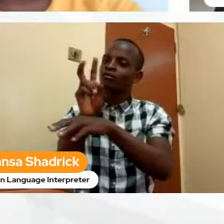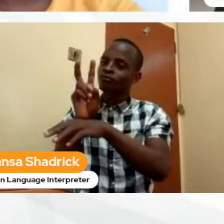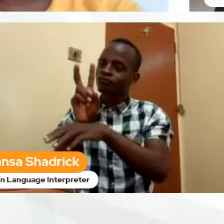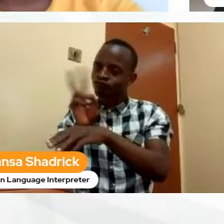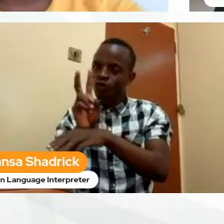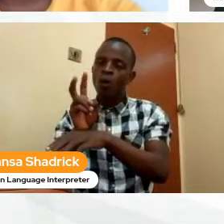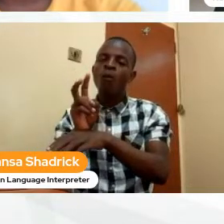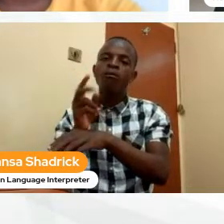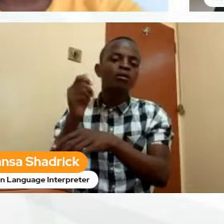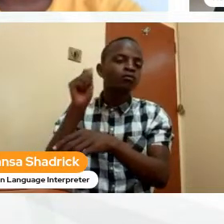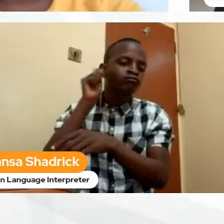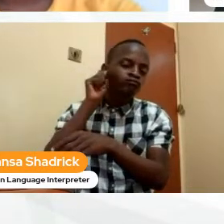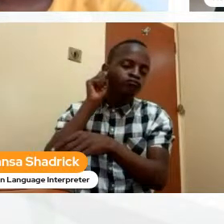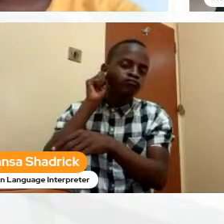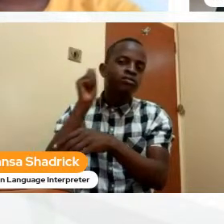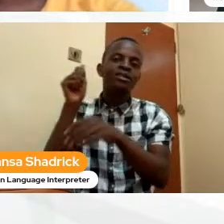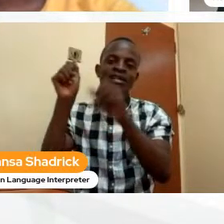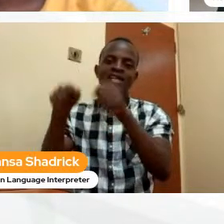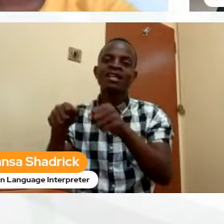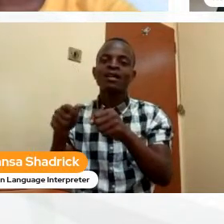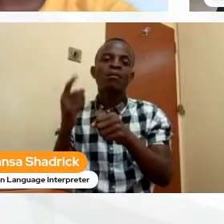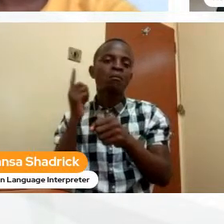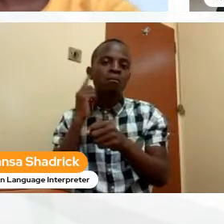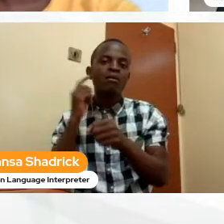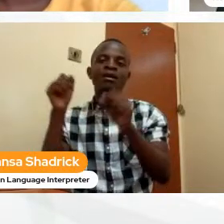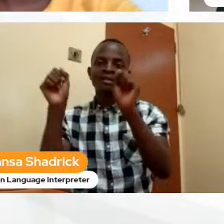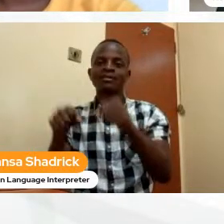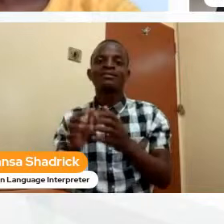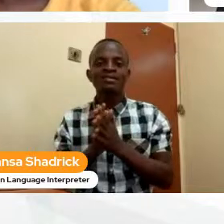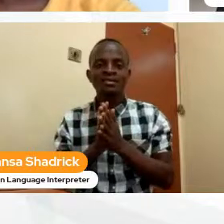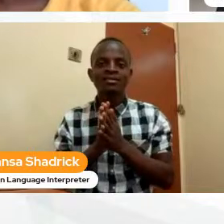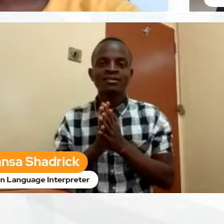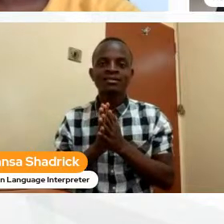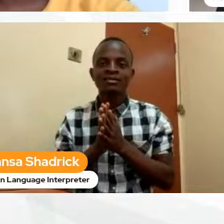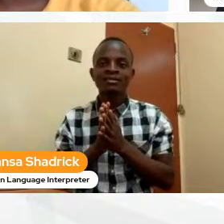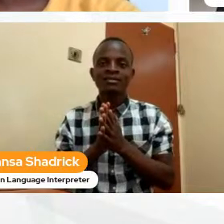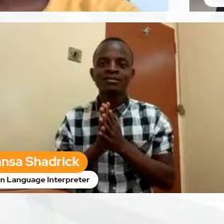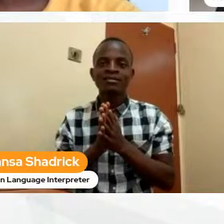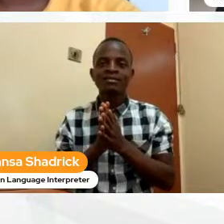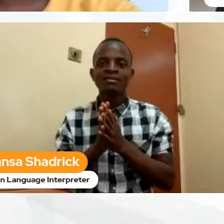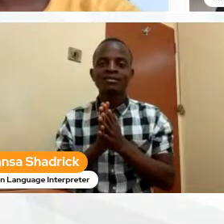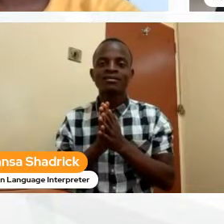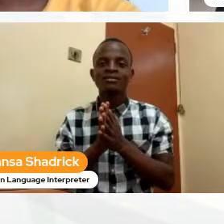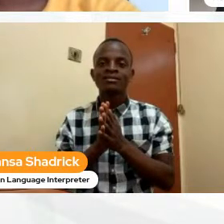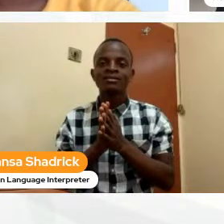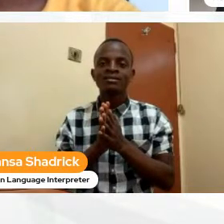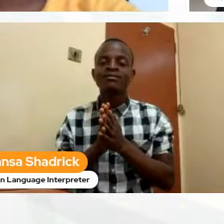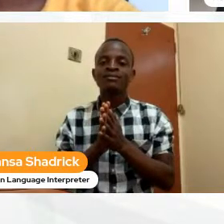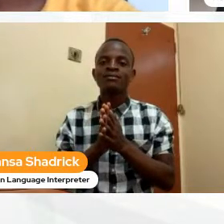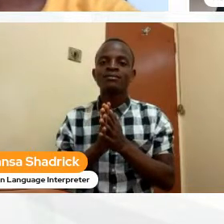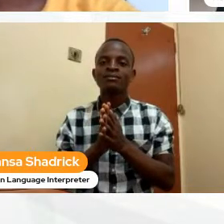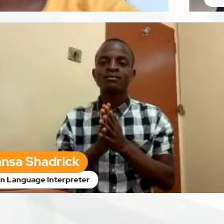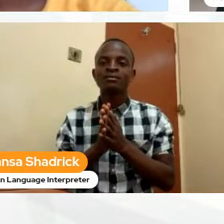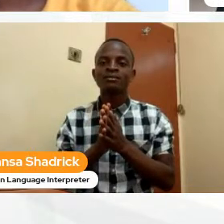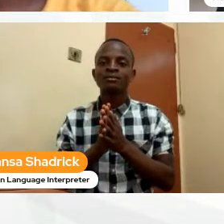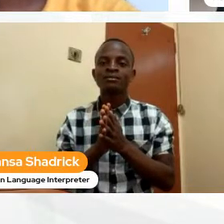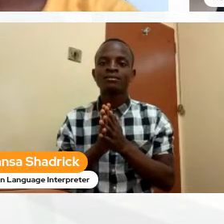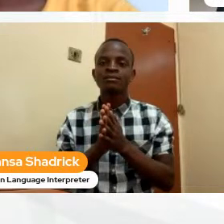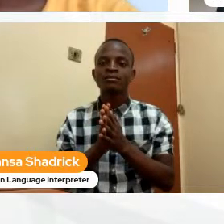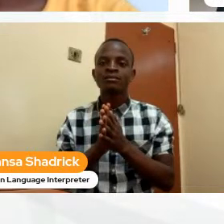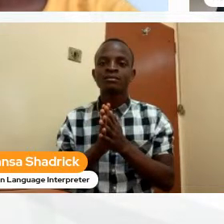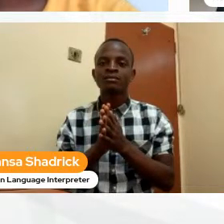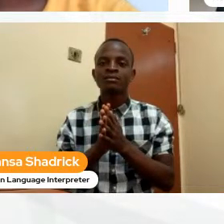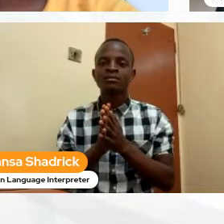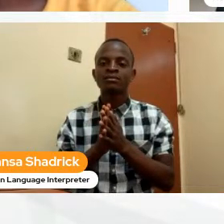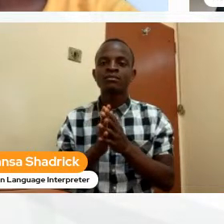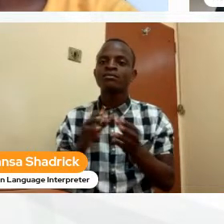to help those people maybe that can't hear also. So am I right if I yeah. Yeah, so Just in to help terms those of people that participation, just to add